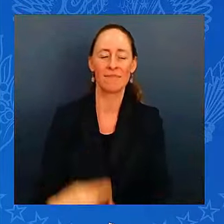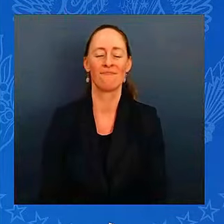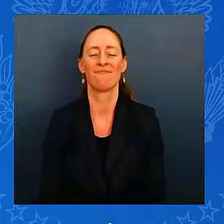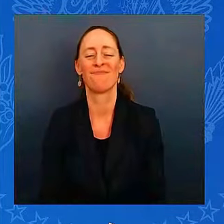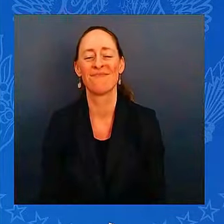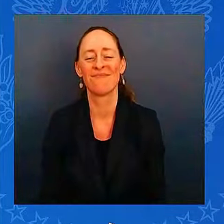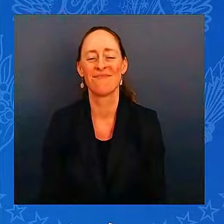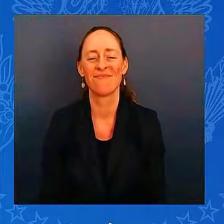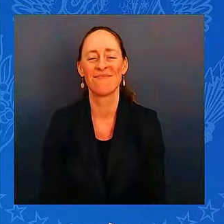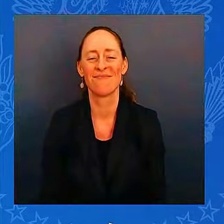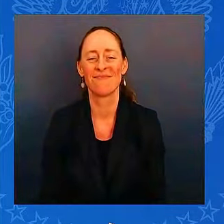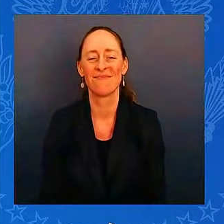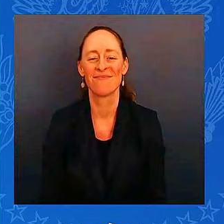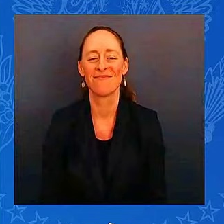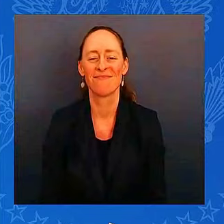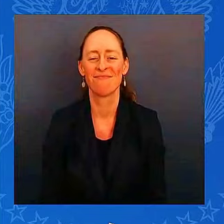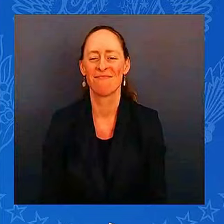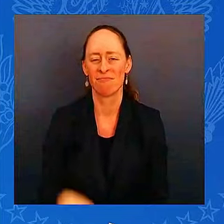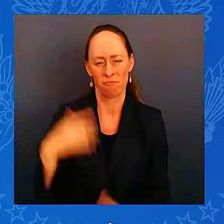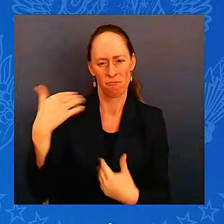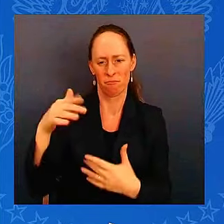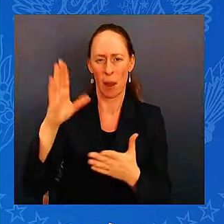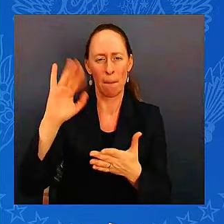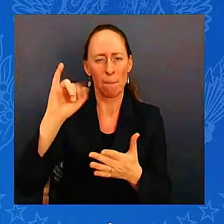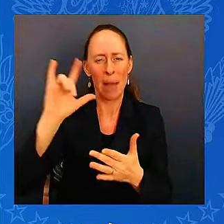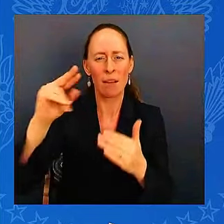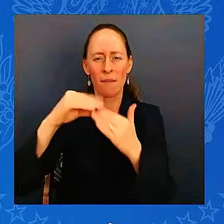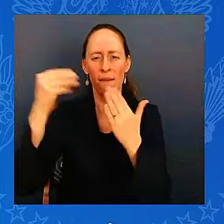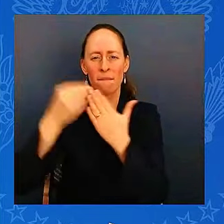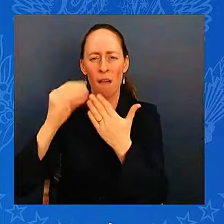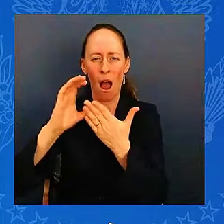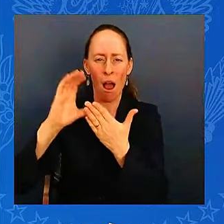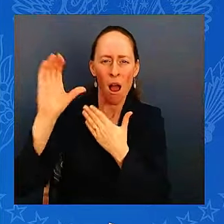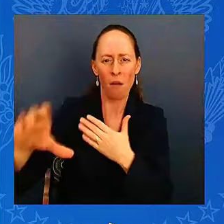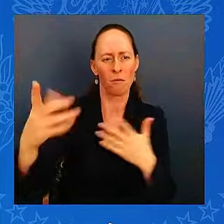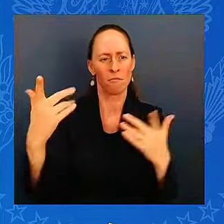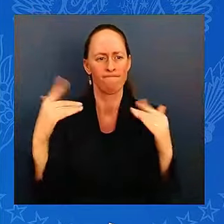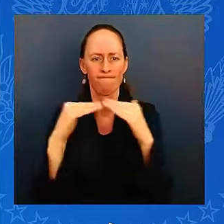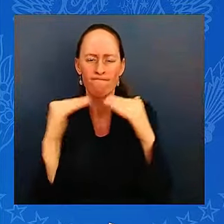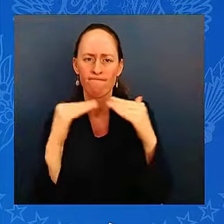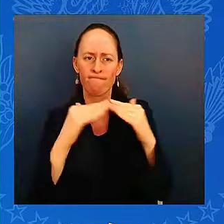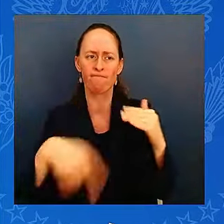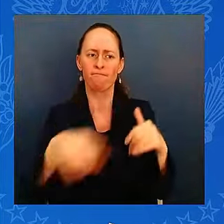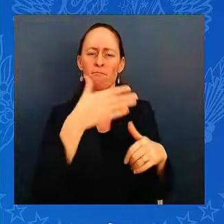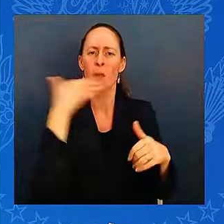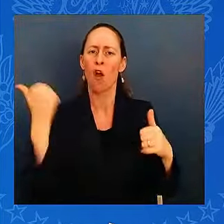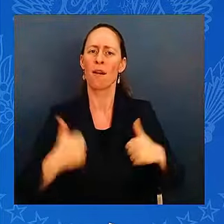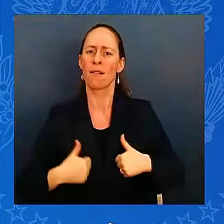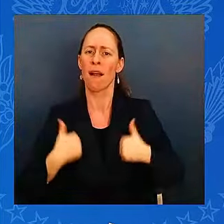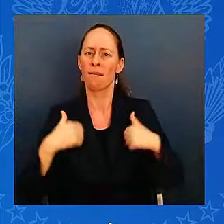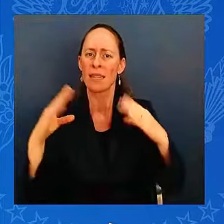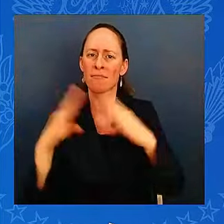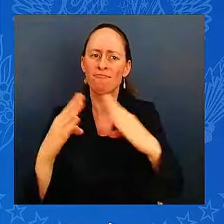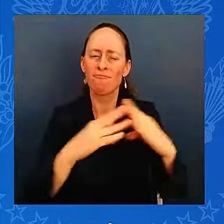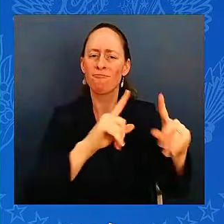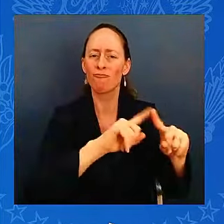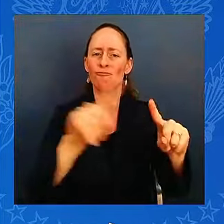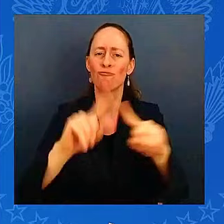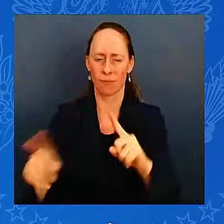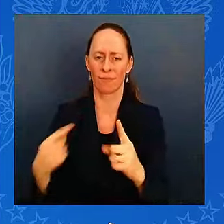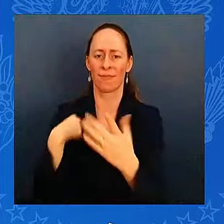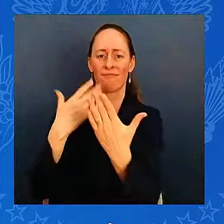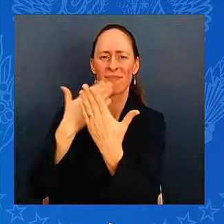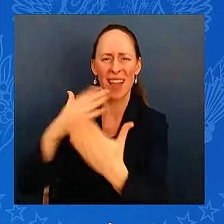justice communities. Thanks to President Biden, Congress and EPA have done more for the climate in the last 4 years than